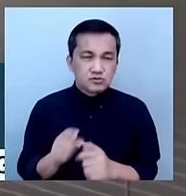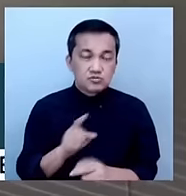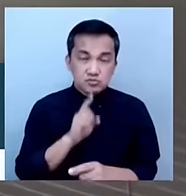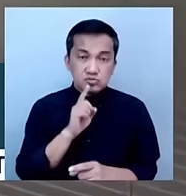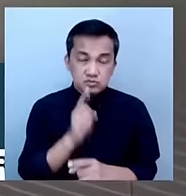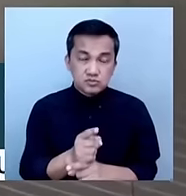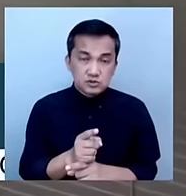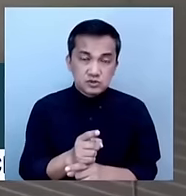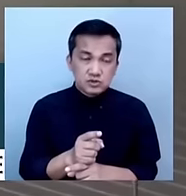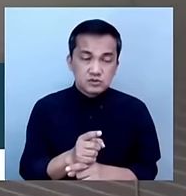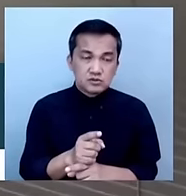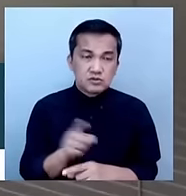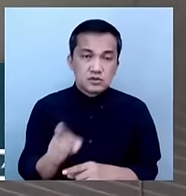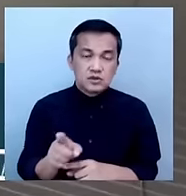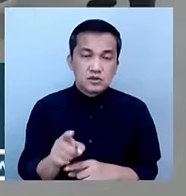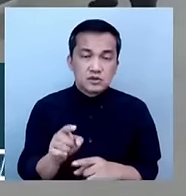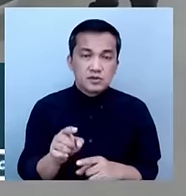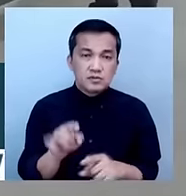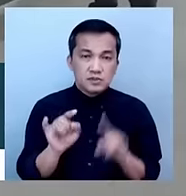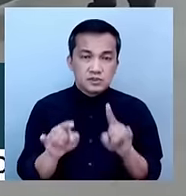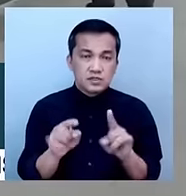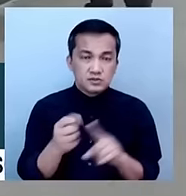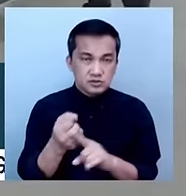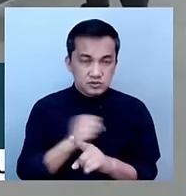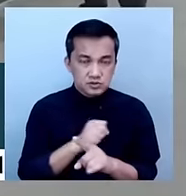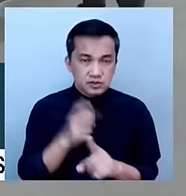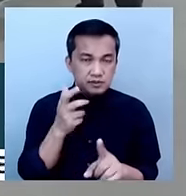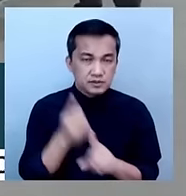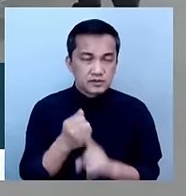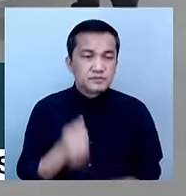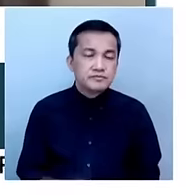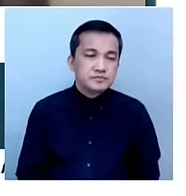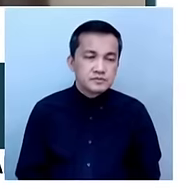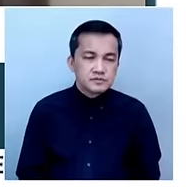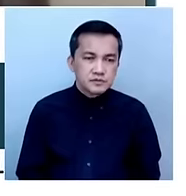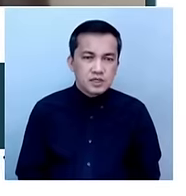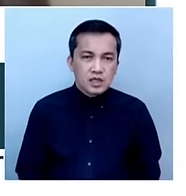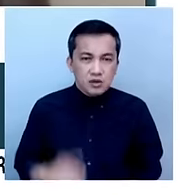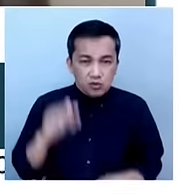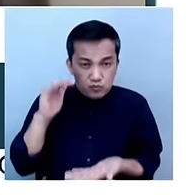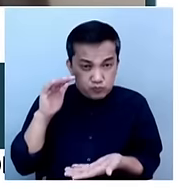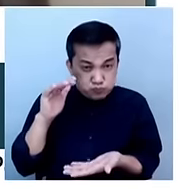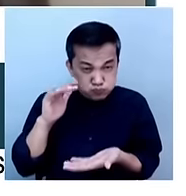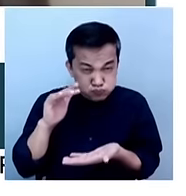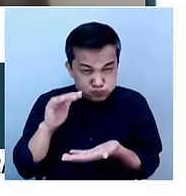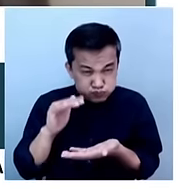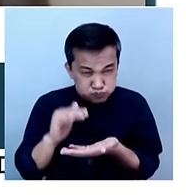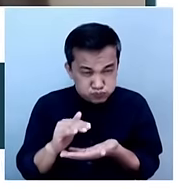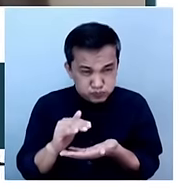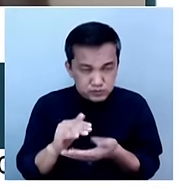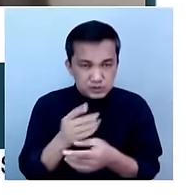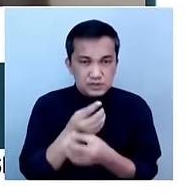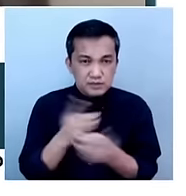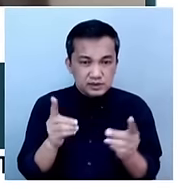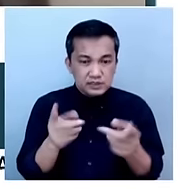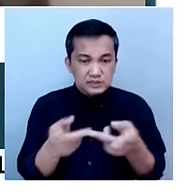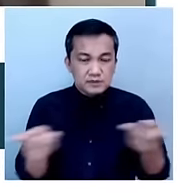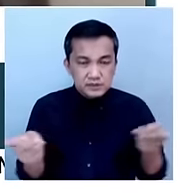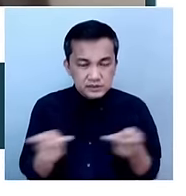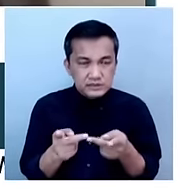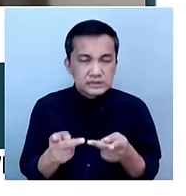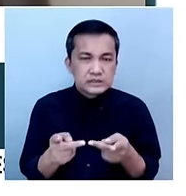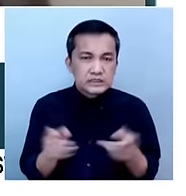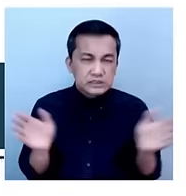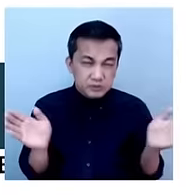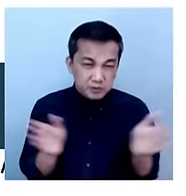media sources ay apektado din. I see the shrinking of democratic spaces, and